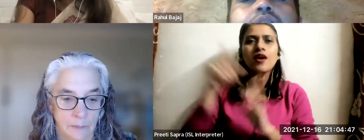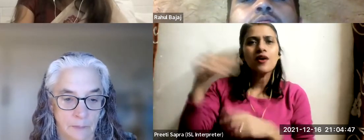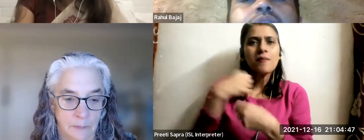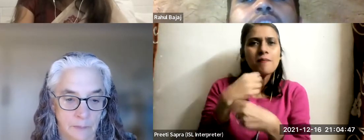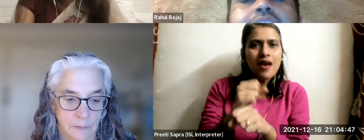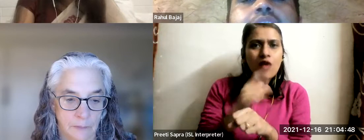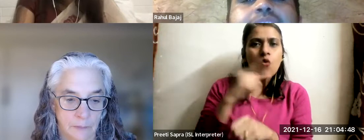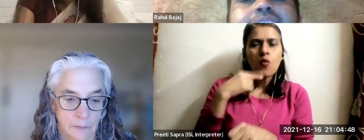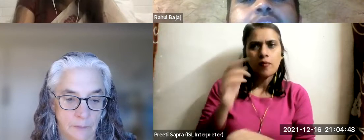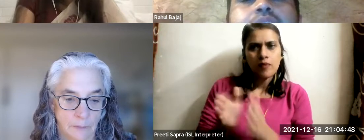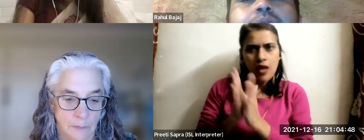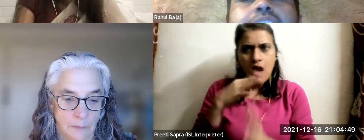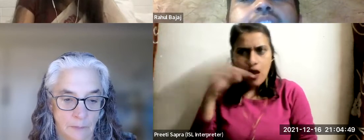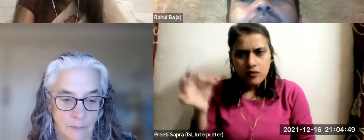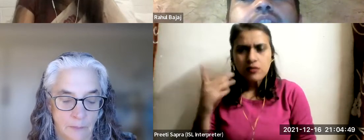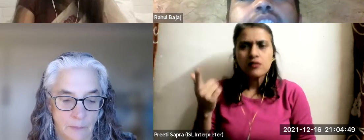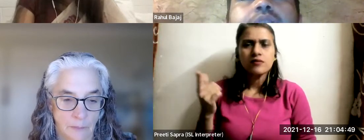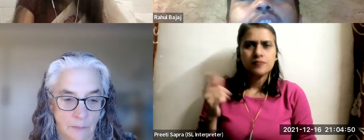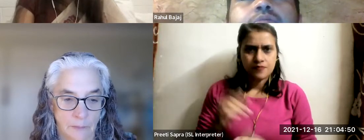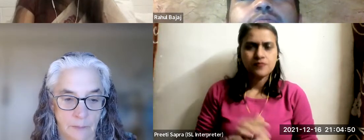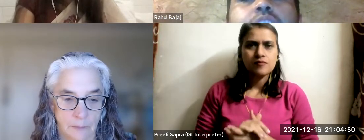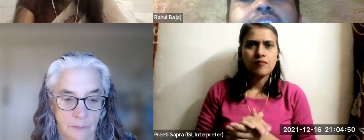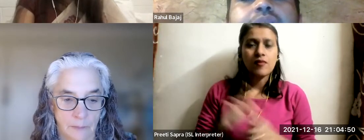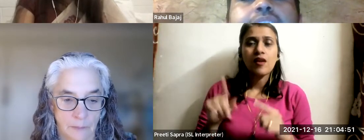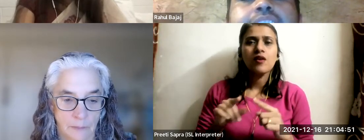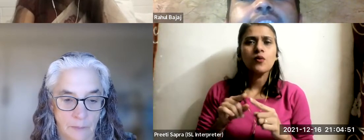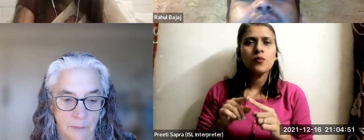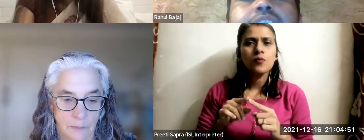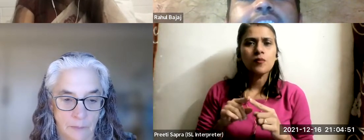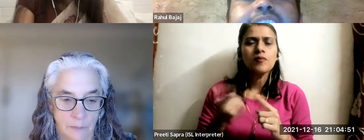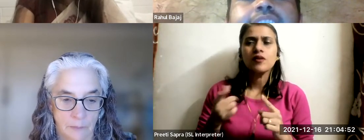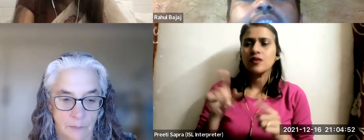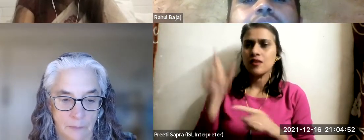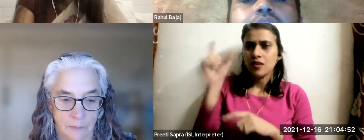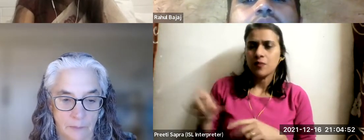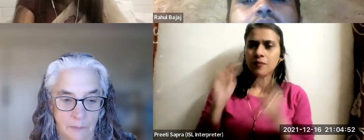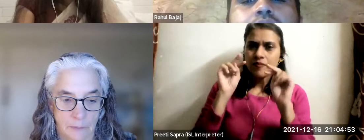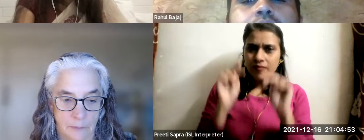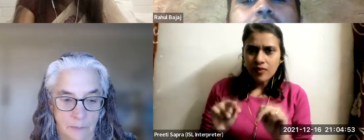or an whoever, basically service provider about it? Like what is the manner in which they can